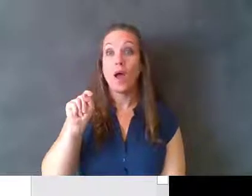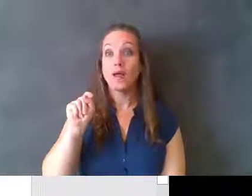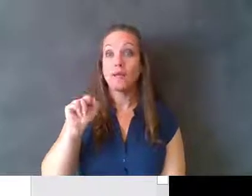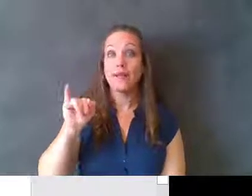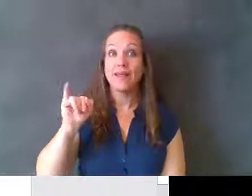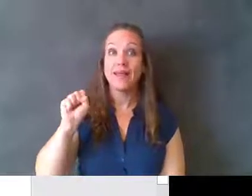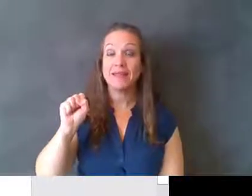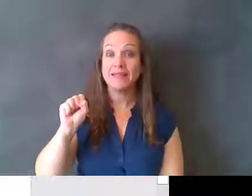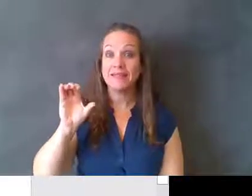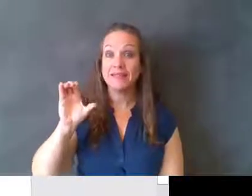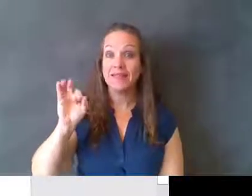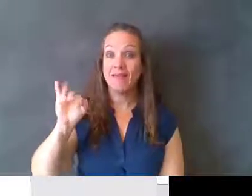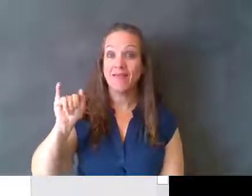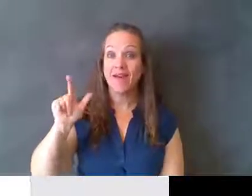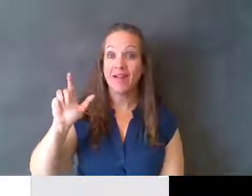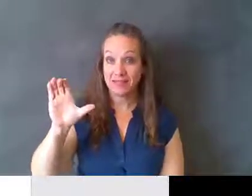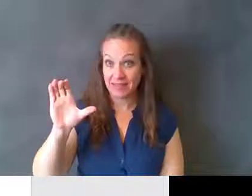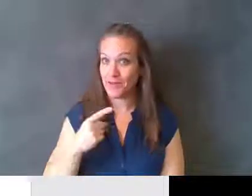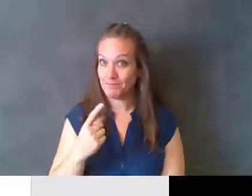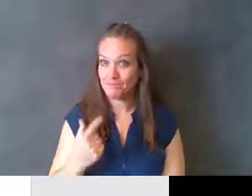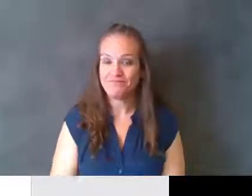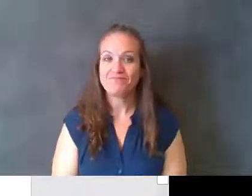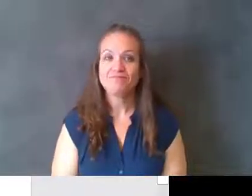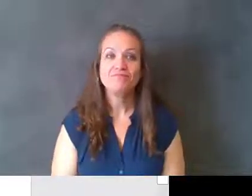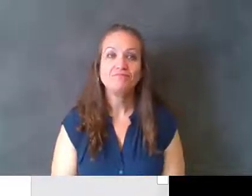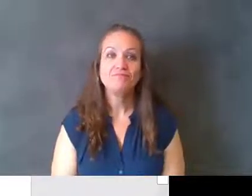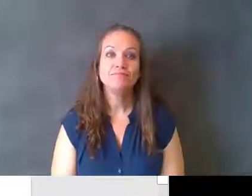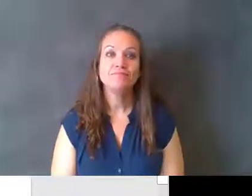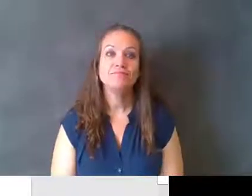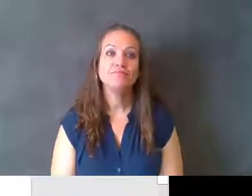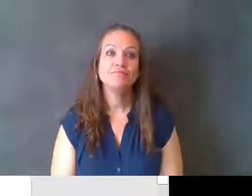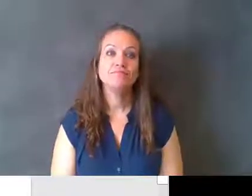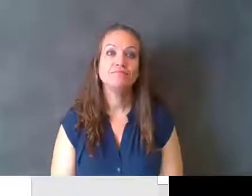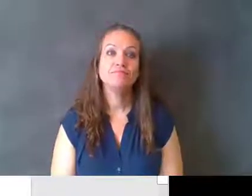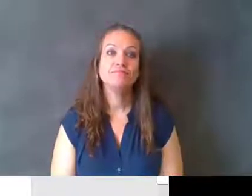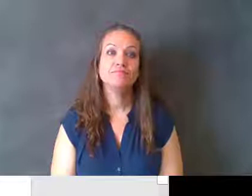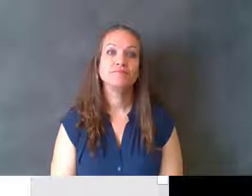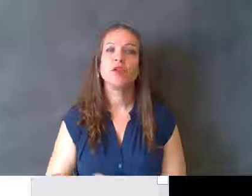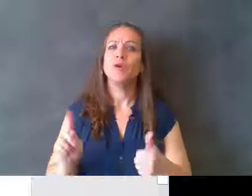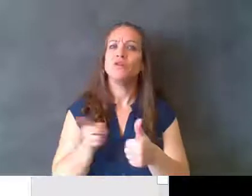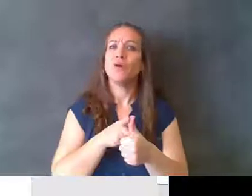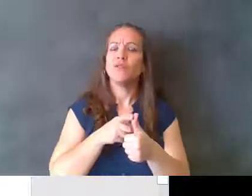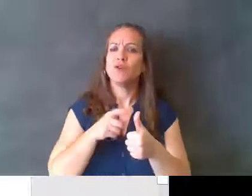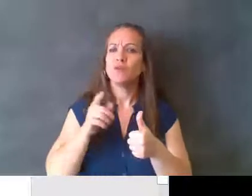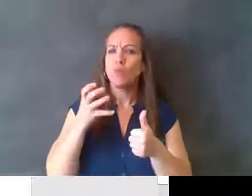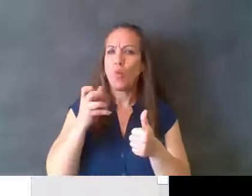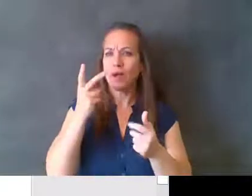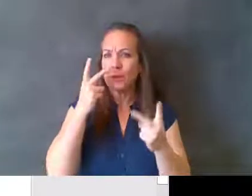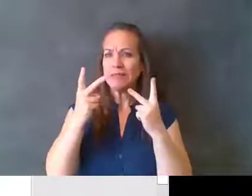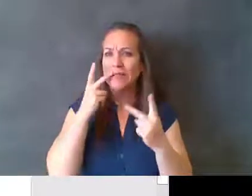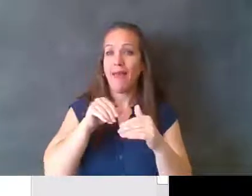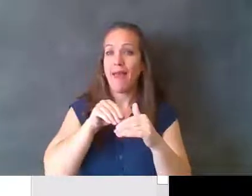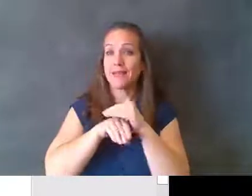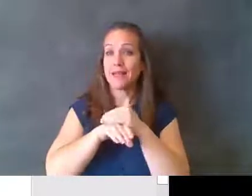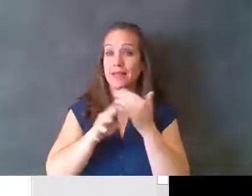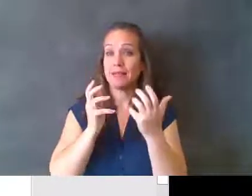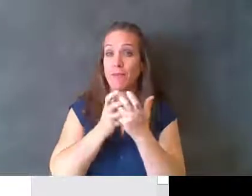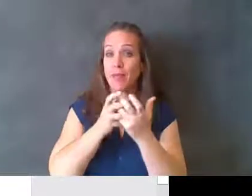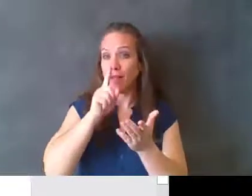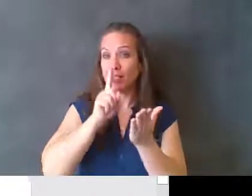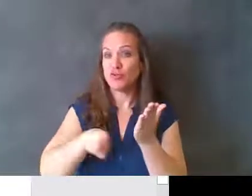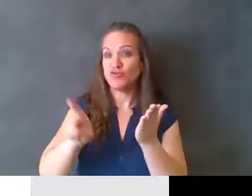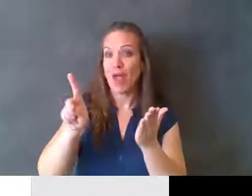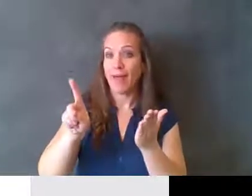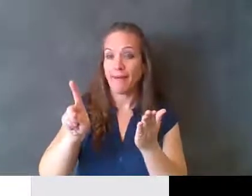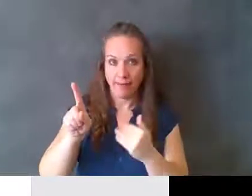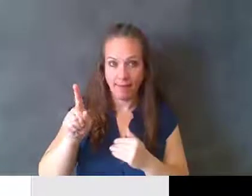Needed. So the first thing we're going to look at is the accessibility checker. So Microsoft has an accessibility checker, and